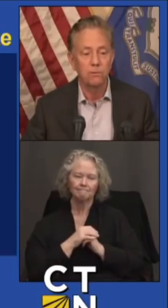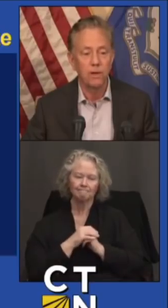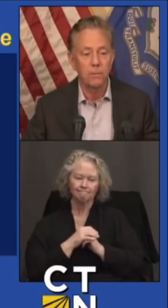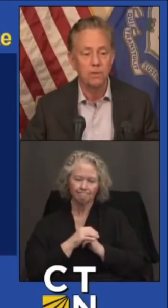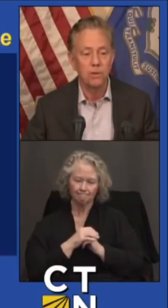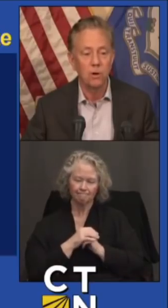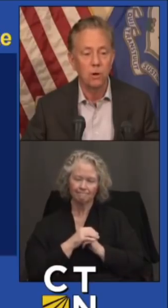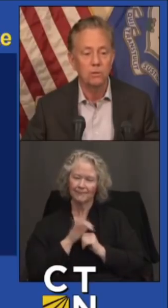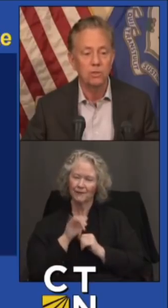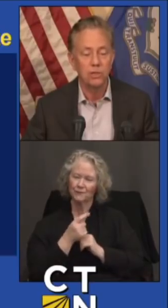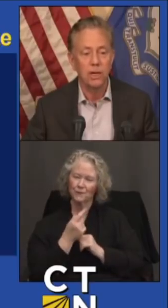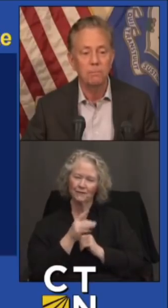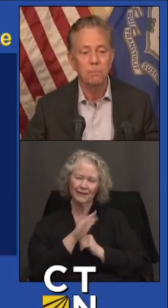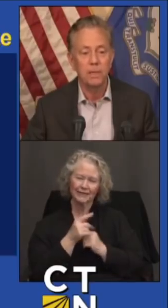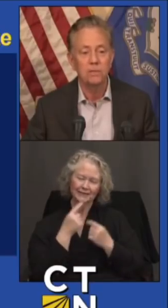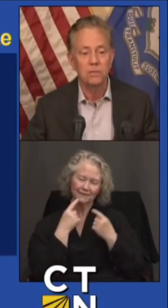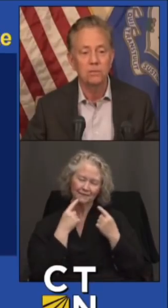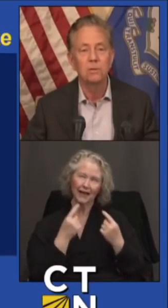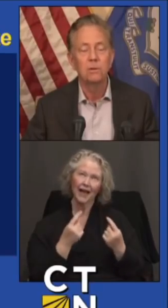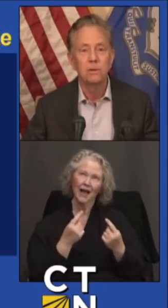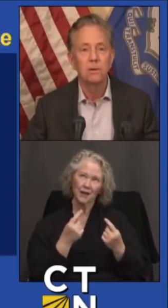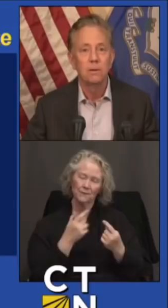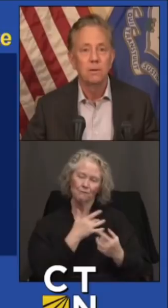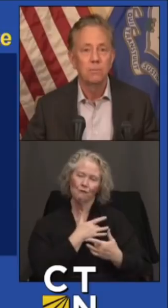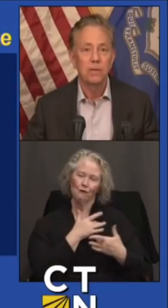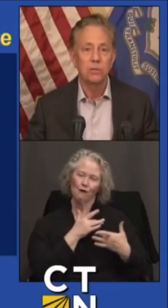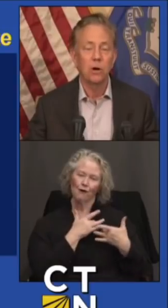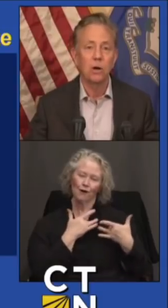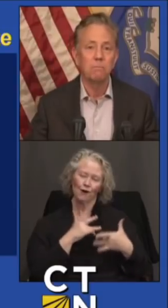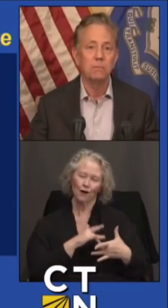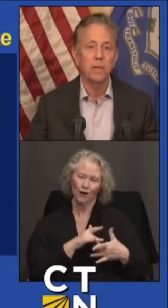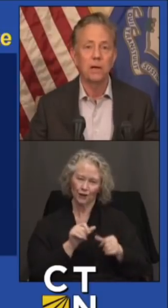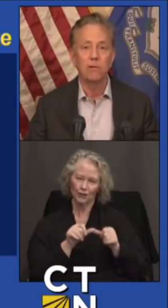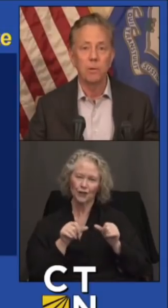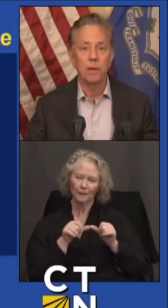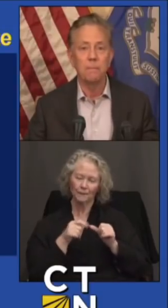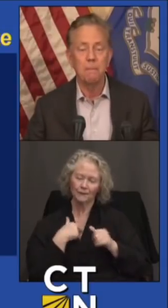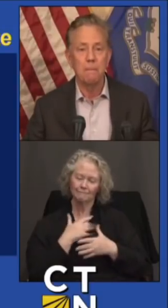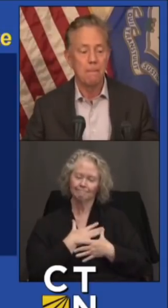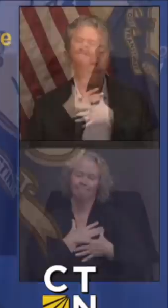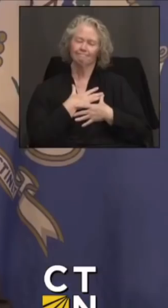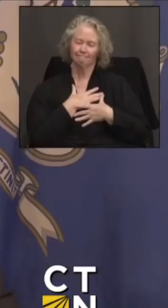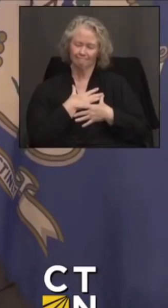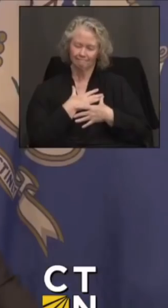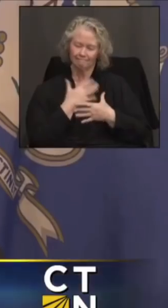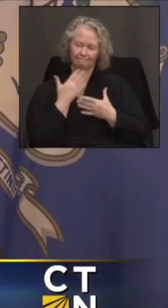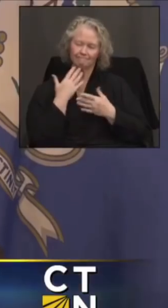of his famous heart-shaped pizzas. Breaks our heart. Take care, everybody.